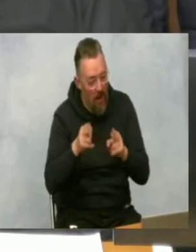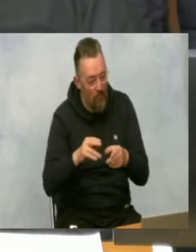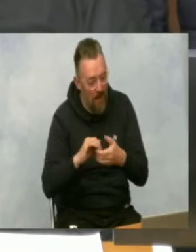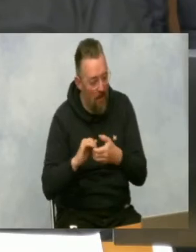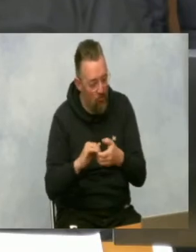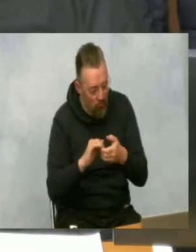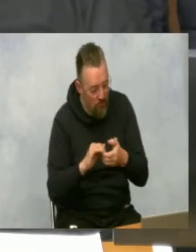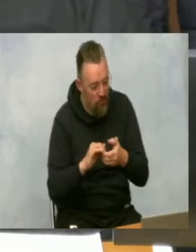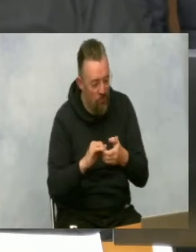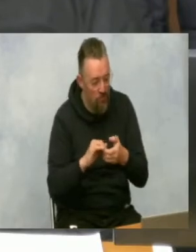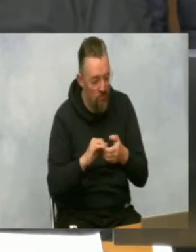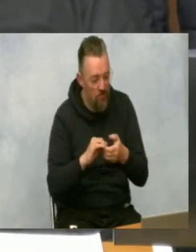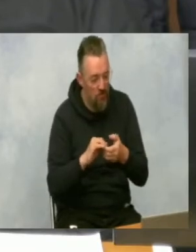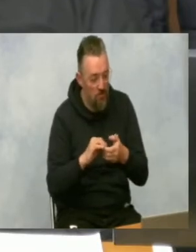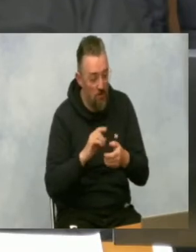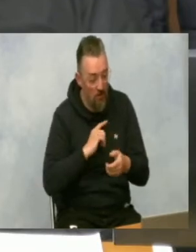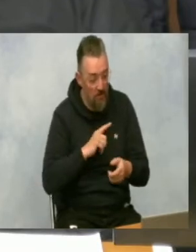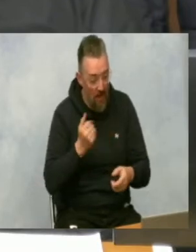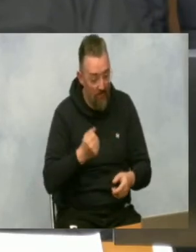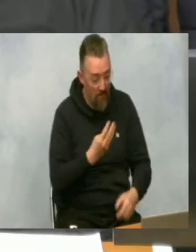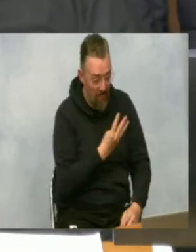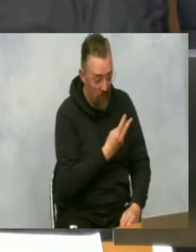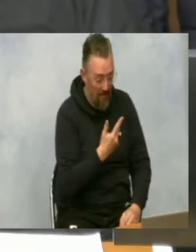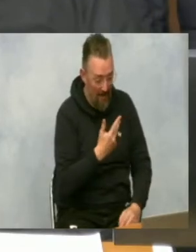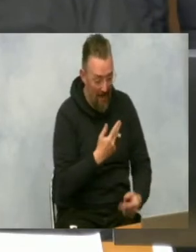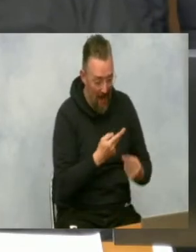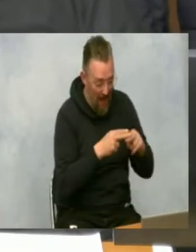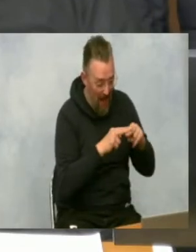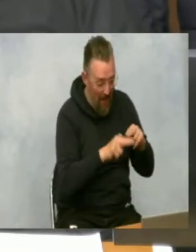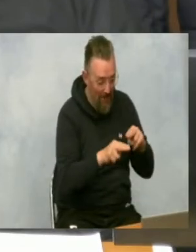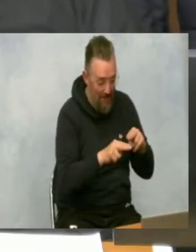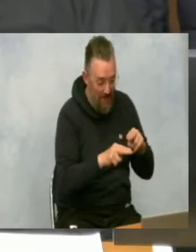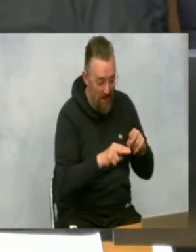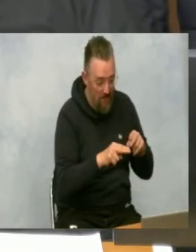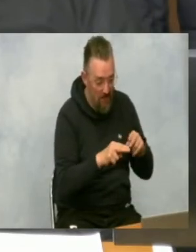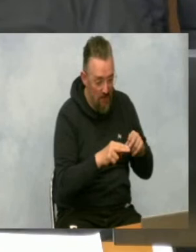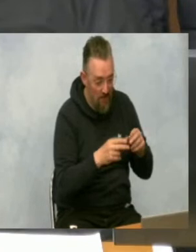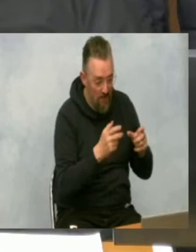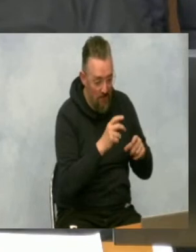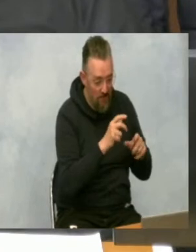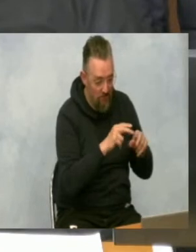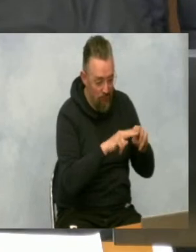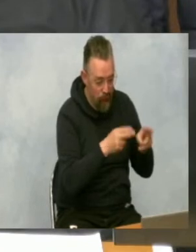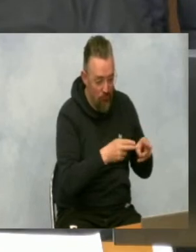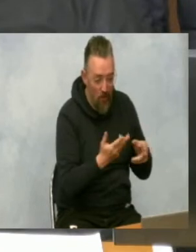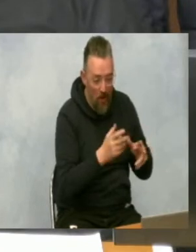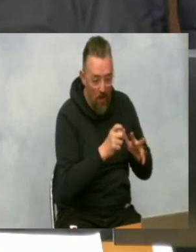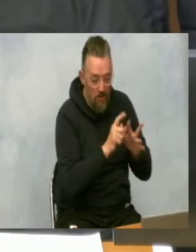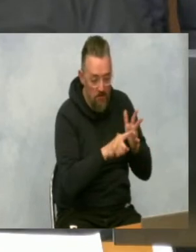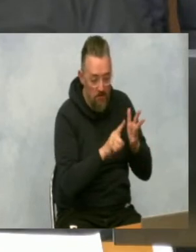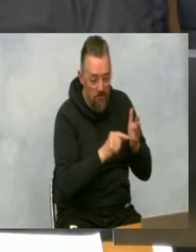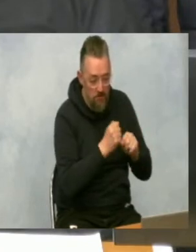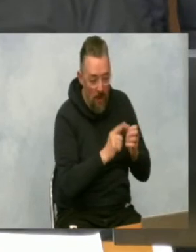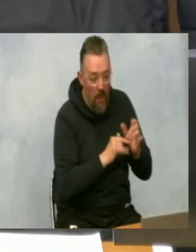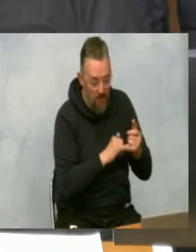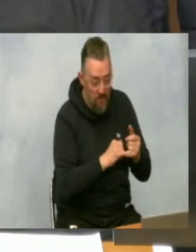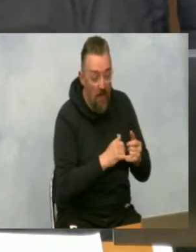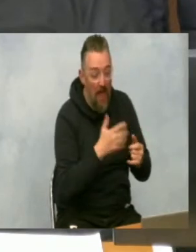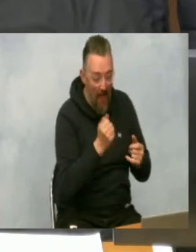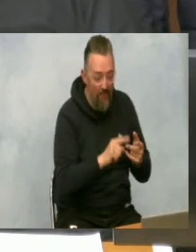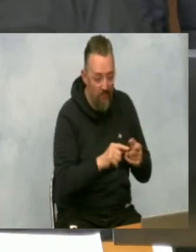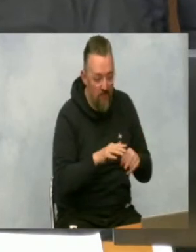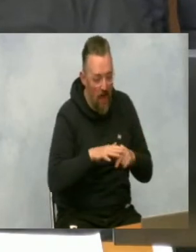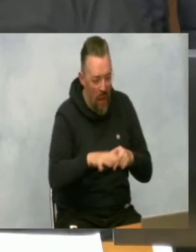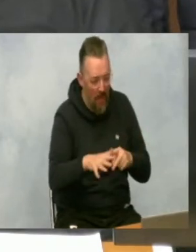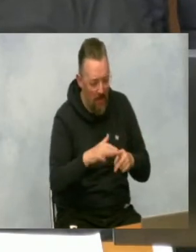like I said, they're sitting on 48 empty properties in a small village like Douglas, and land in Douglas as well. So I just